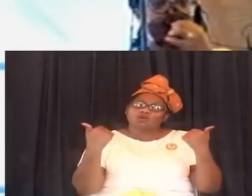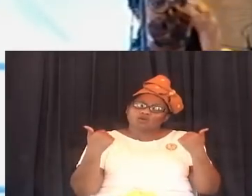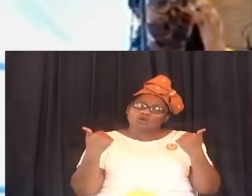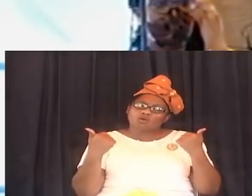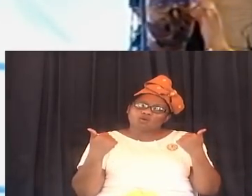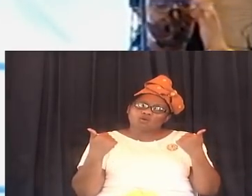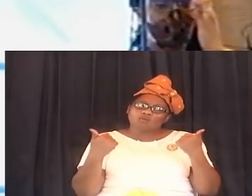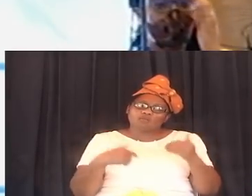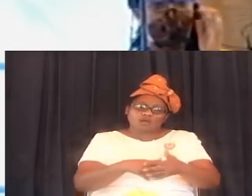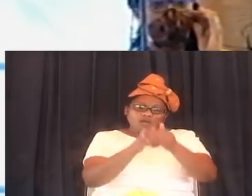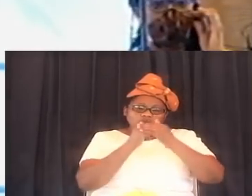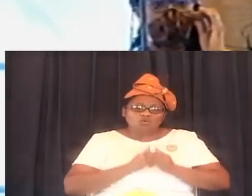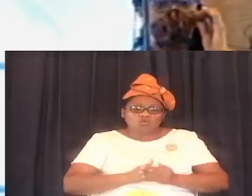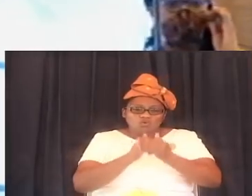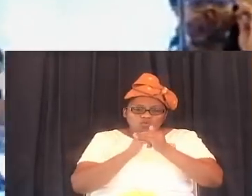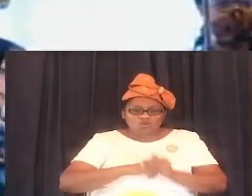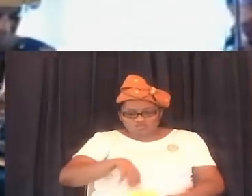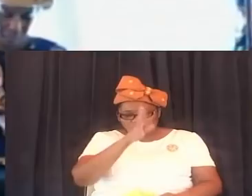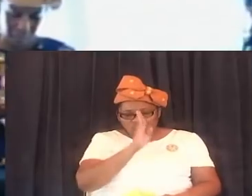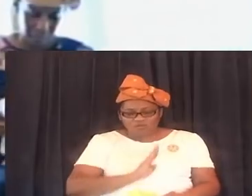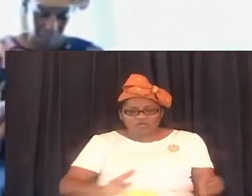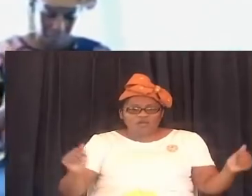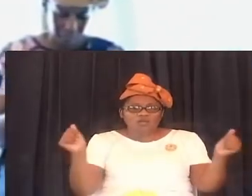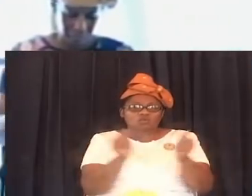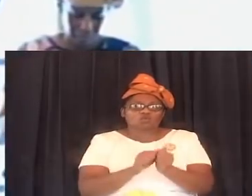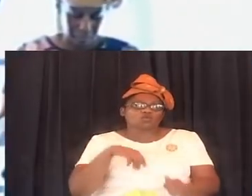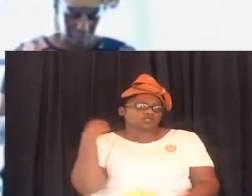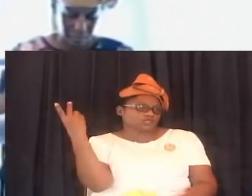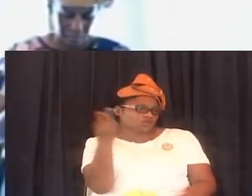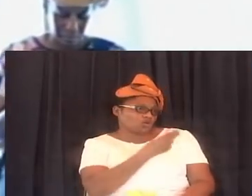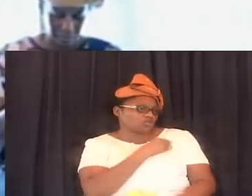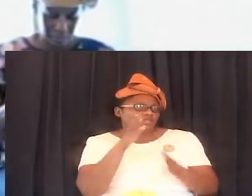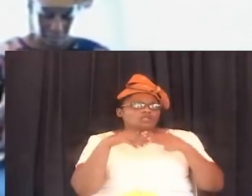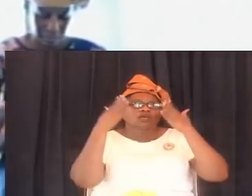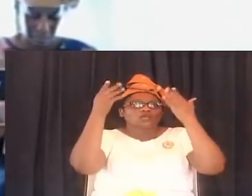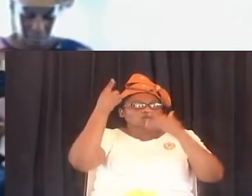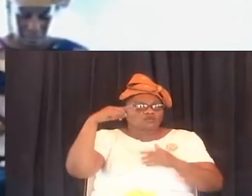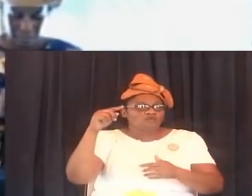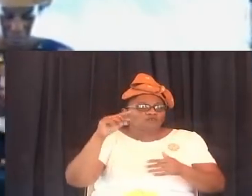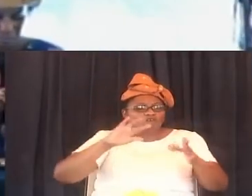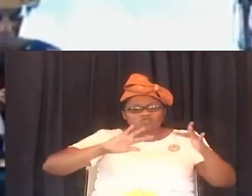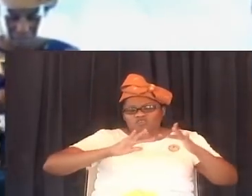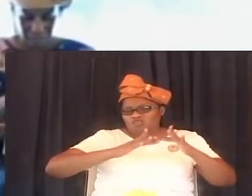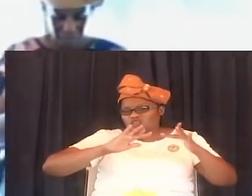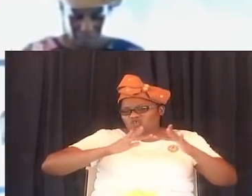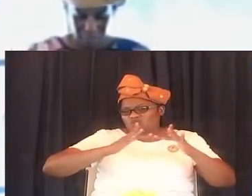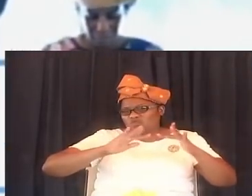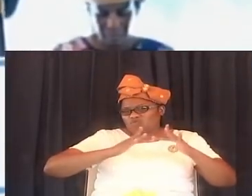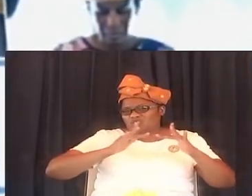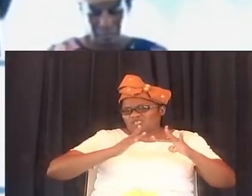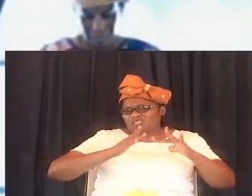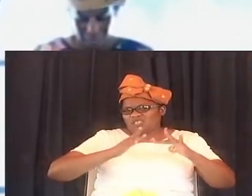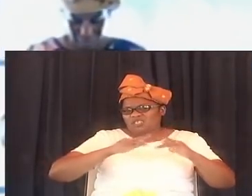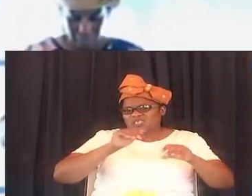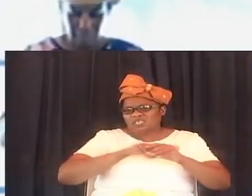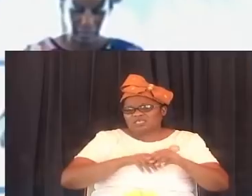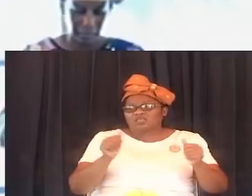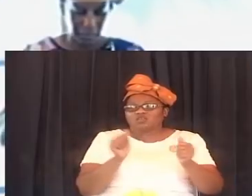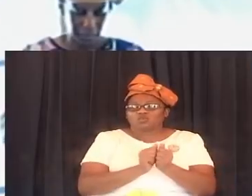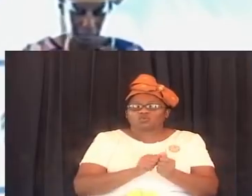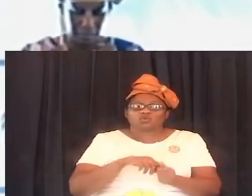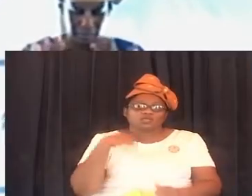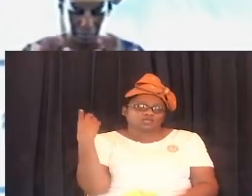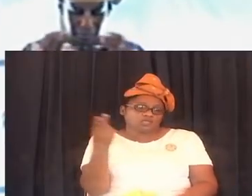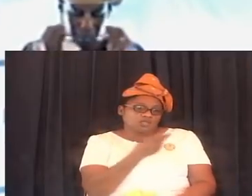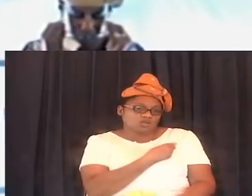say, God richly bless you. Thank you for tuning in. You could have been on any other website, but you come to worship God with us. And